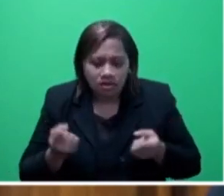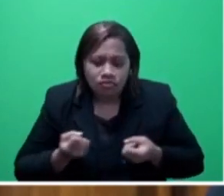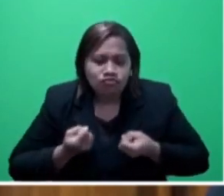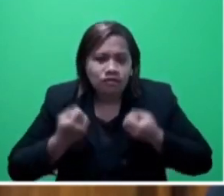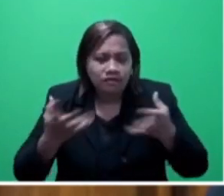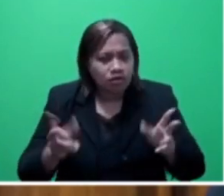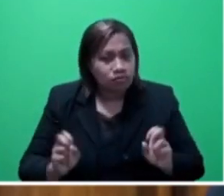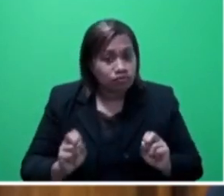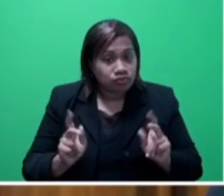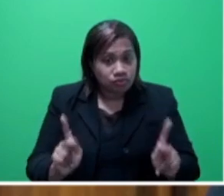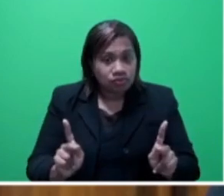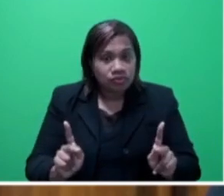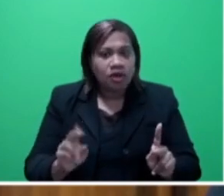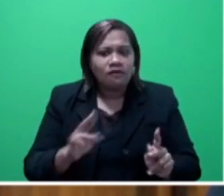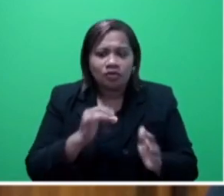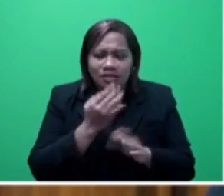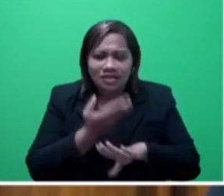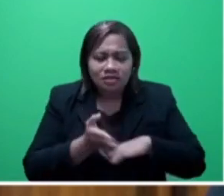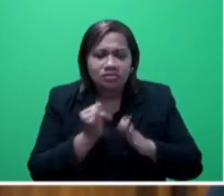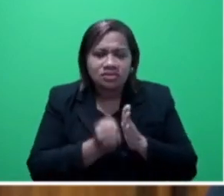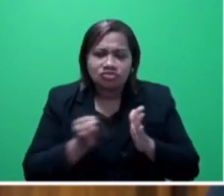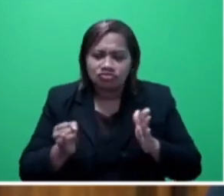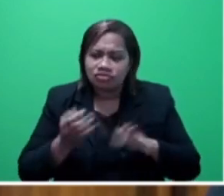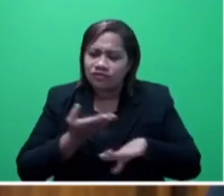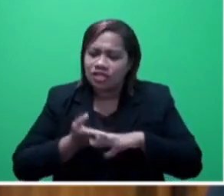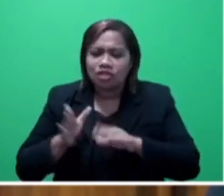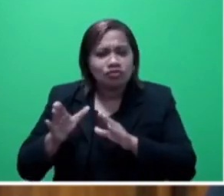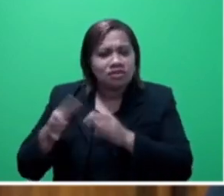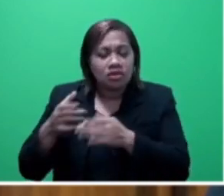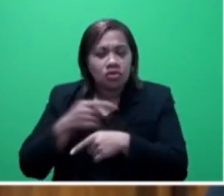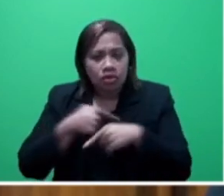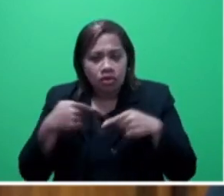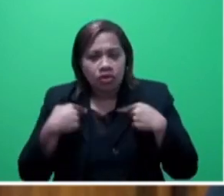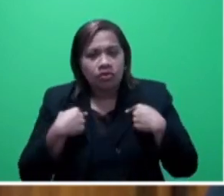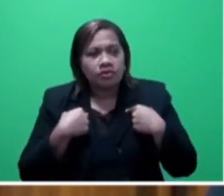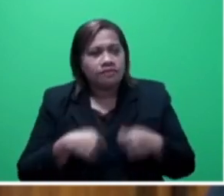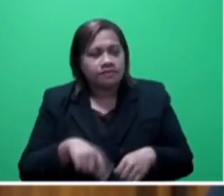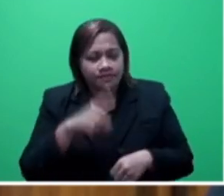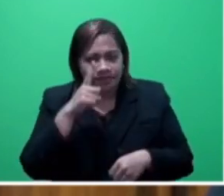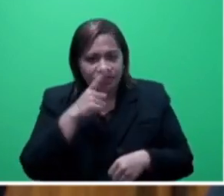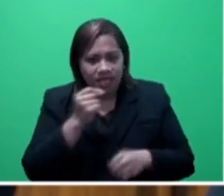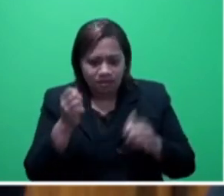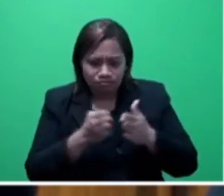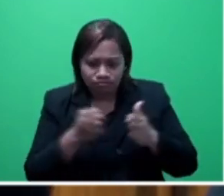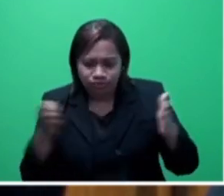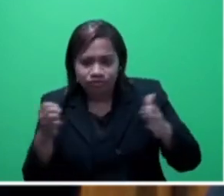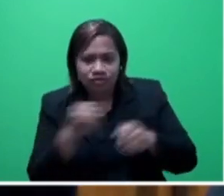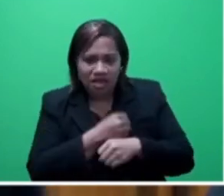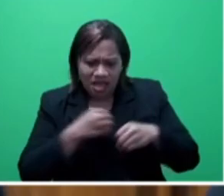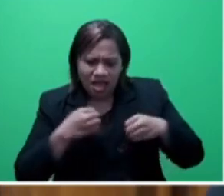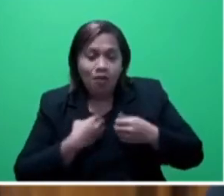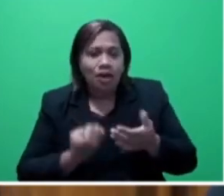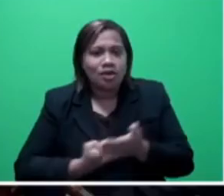for new industries, for new sectors, so that we can broaden the base of our economy. Thank you, Mr. Speaker.